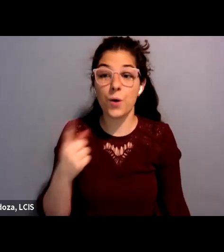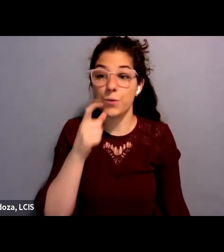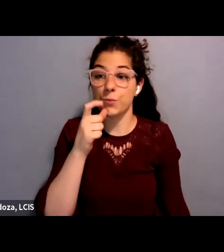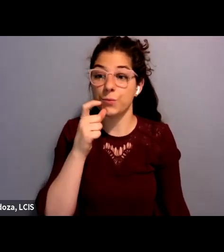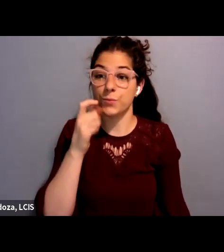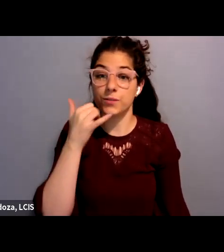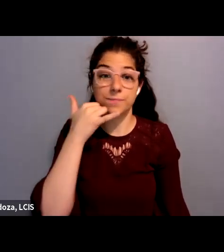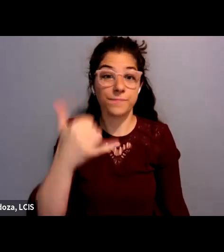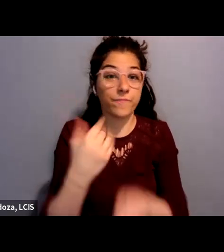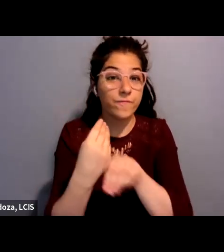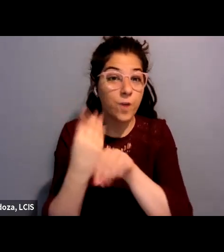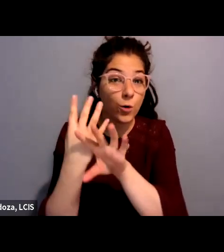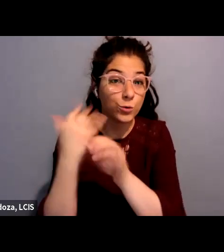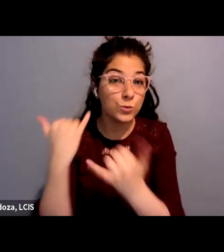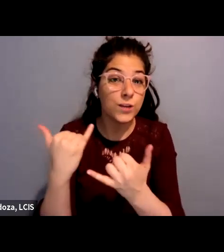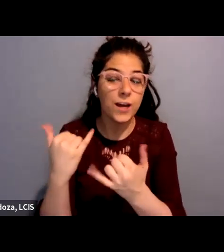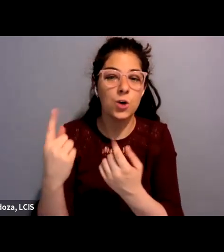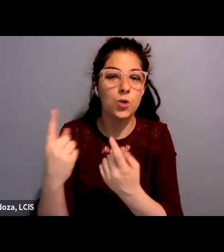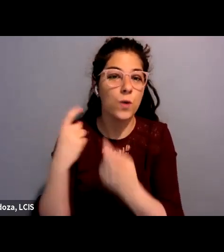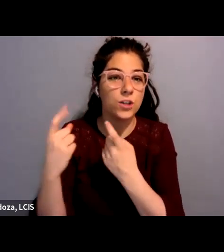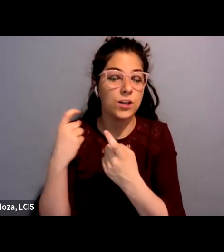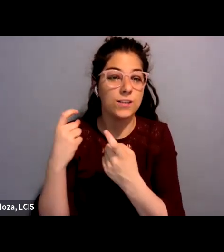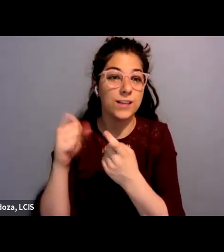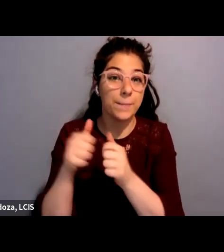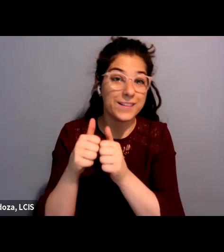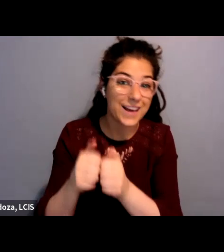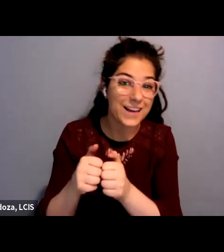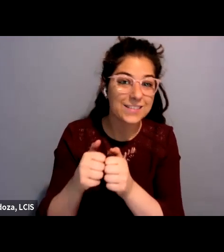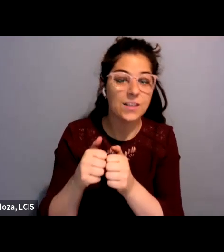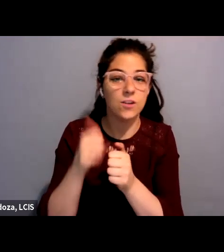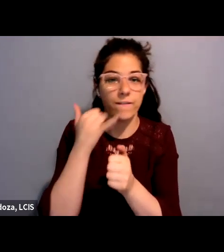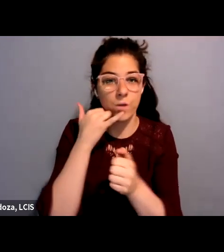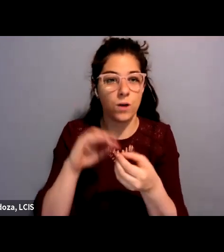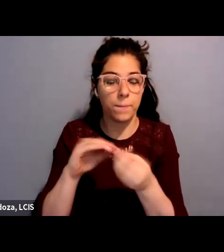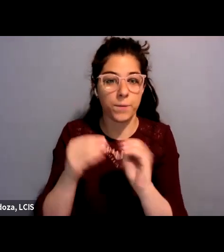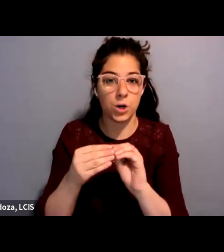phone today, questions may be called or texted to the phone number